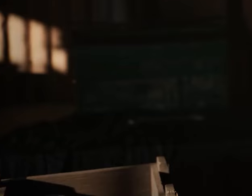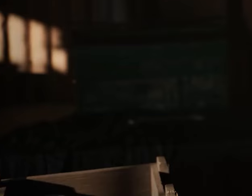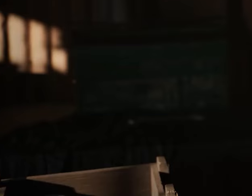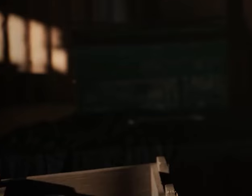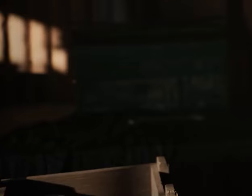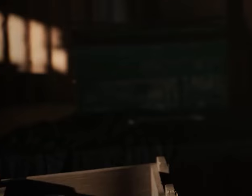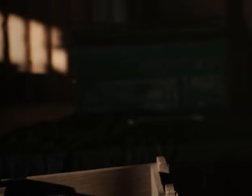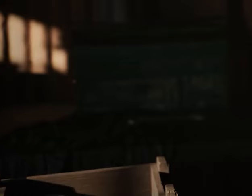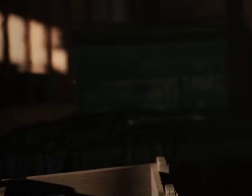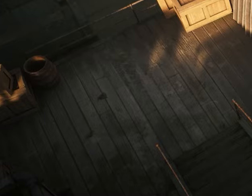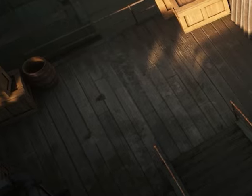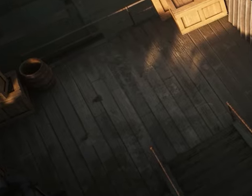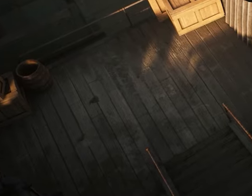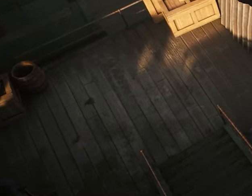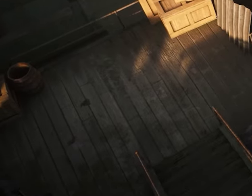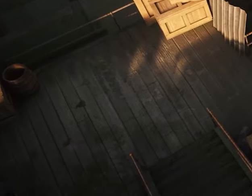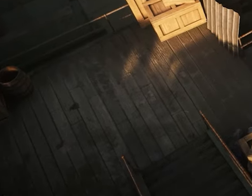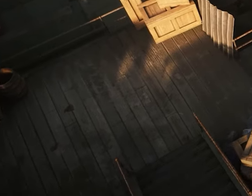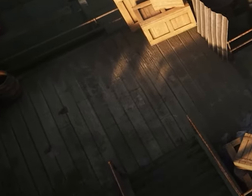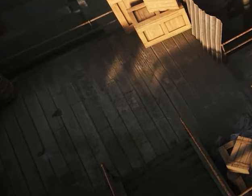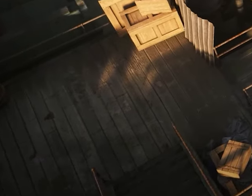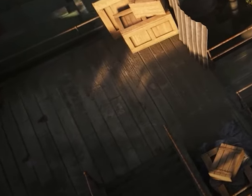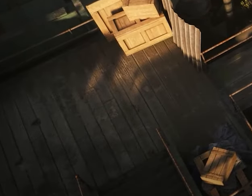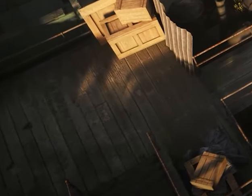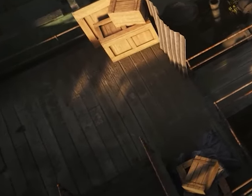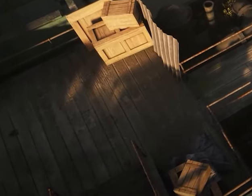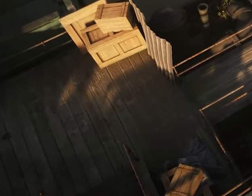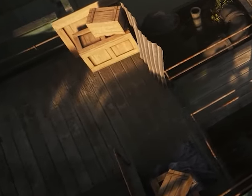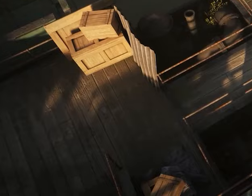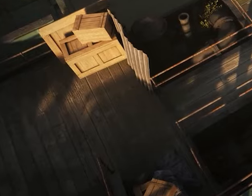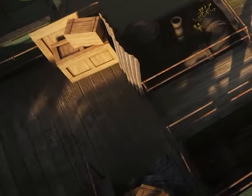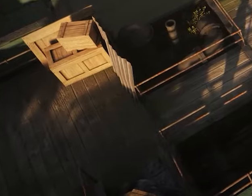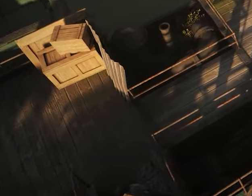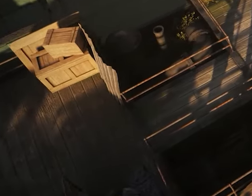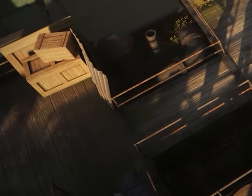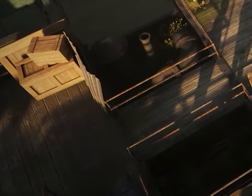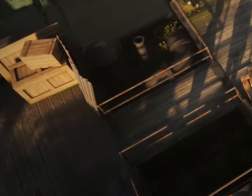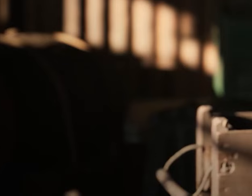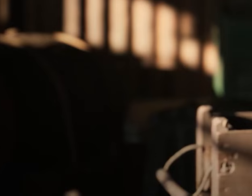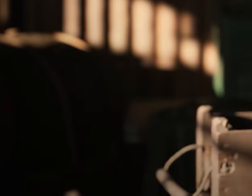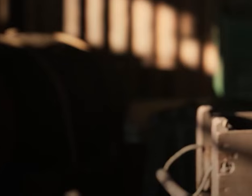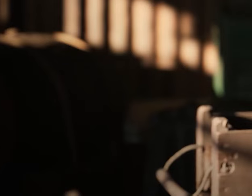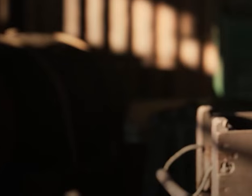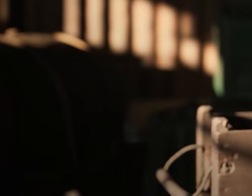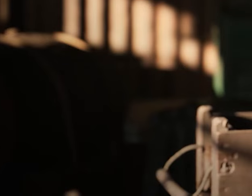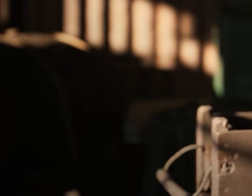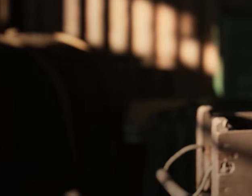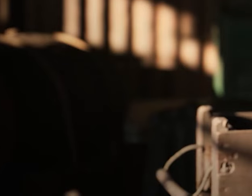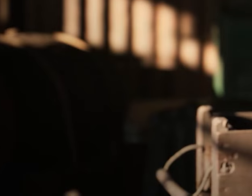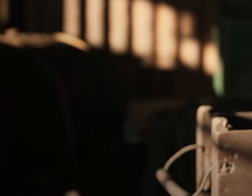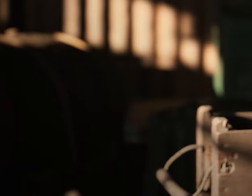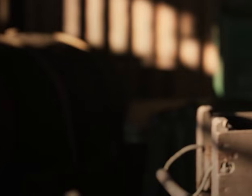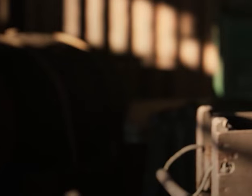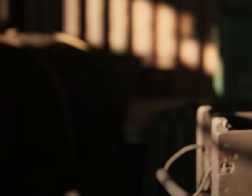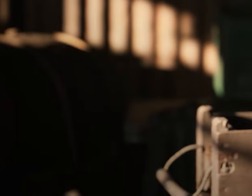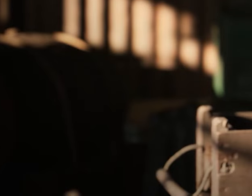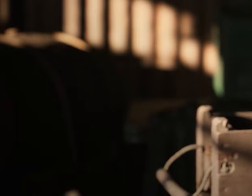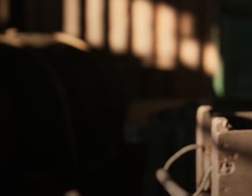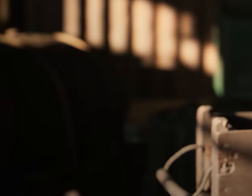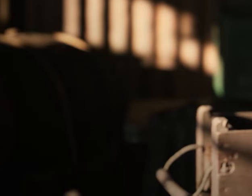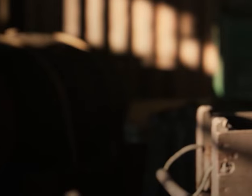It's too dangerous, not what you wanted. Find her. She's here somewhere. I respected your decision because I thought you respected me and